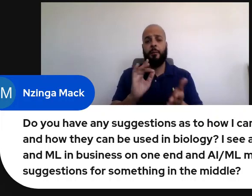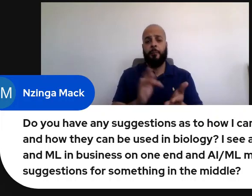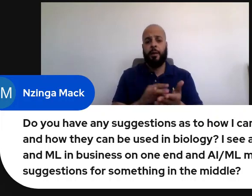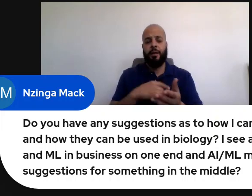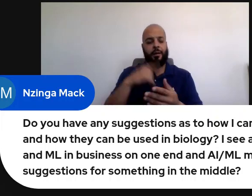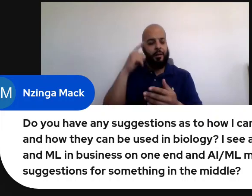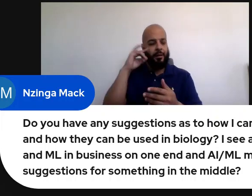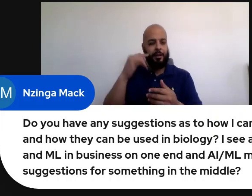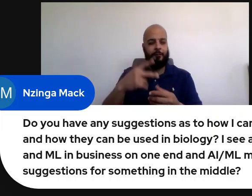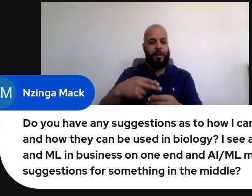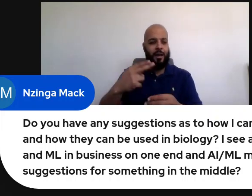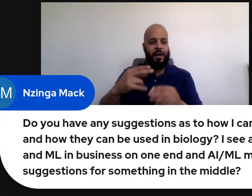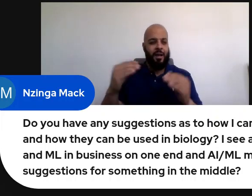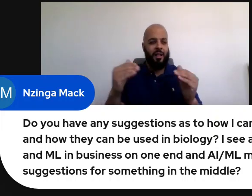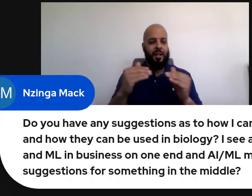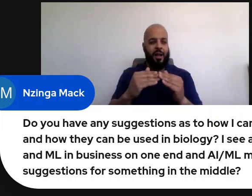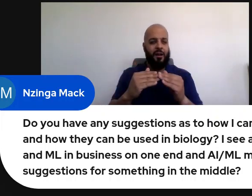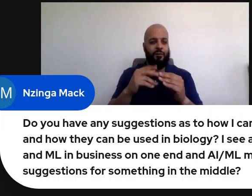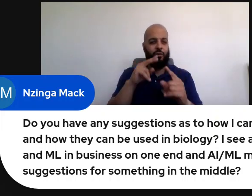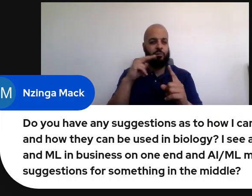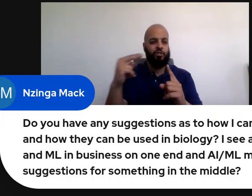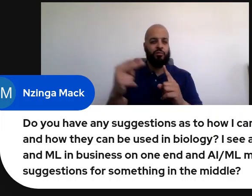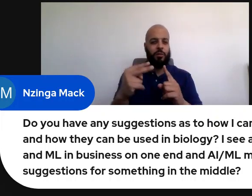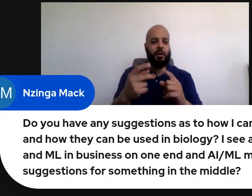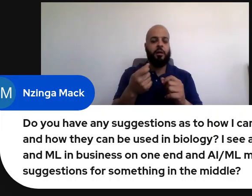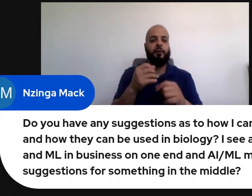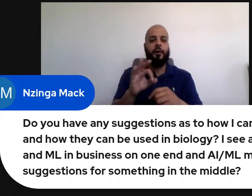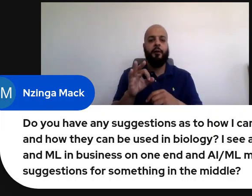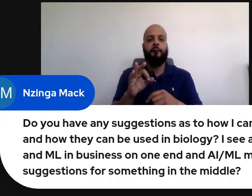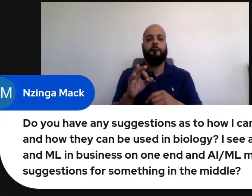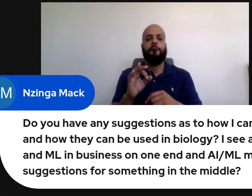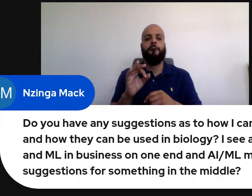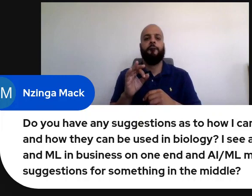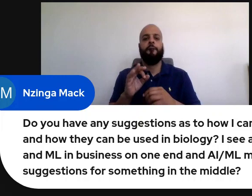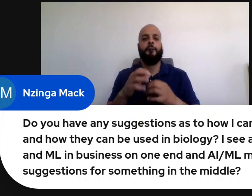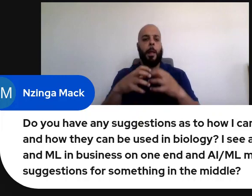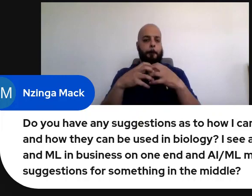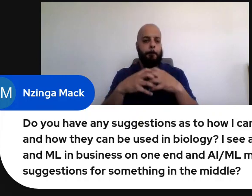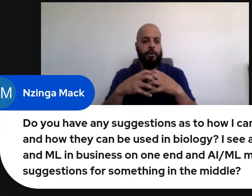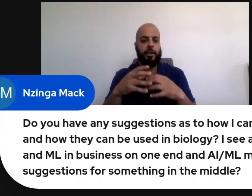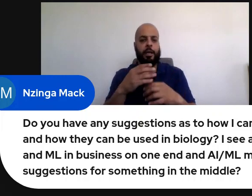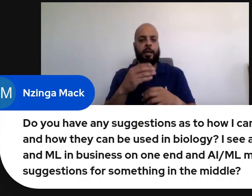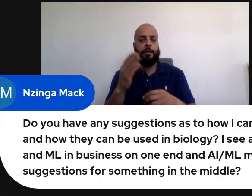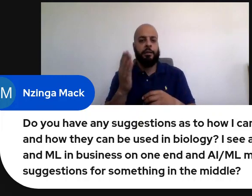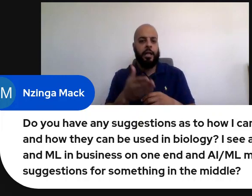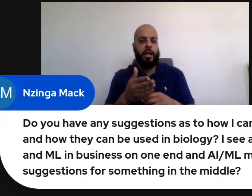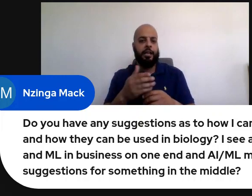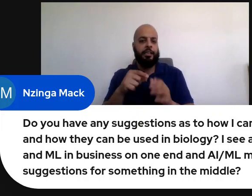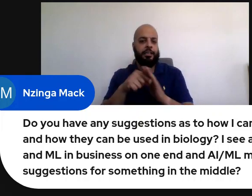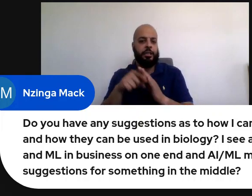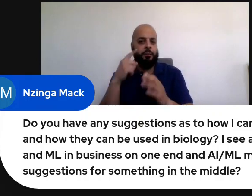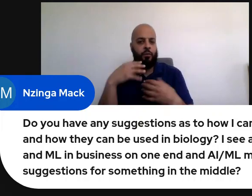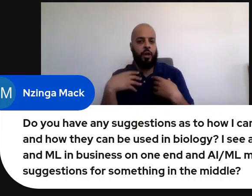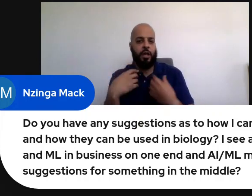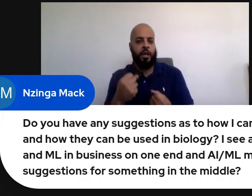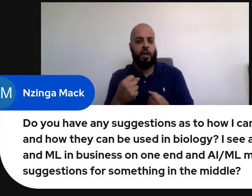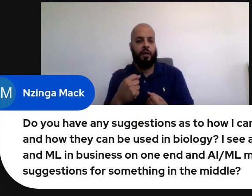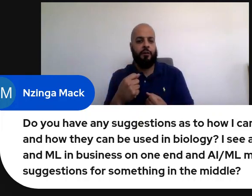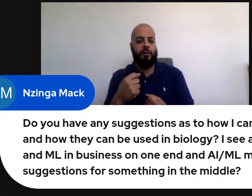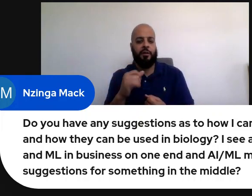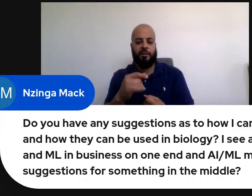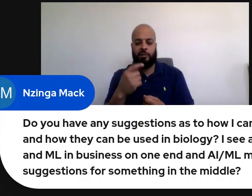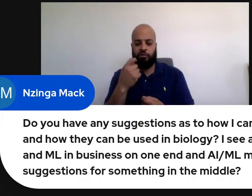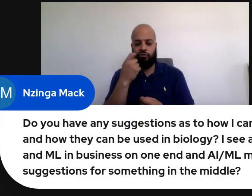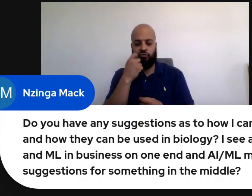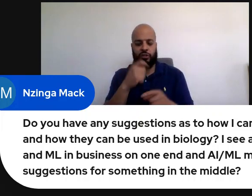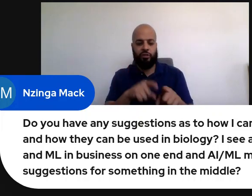gives quite a high level overview of machine learning / deep learning for health. It's very well written as